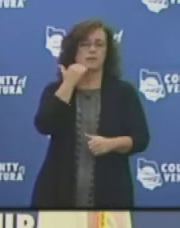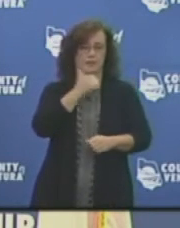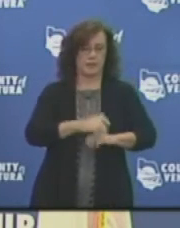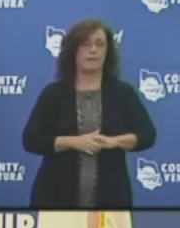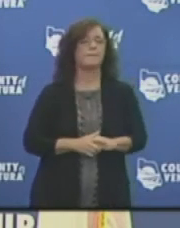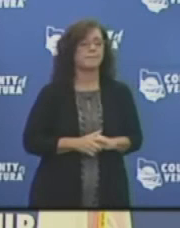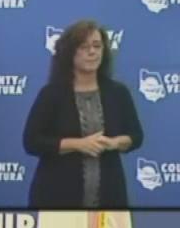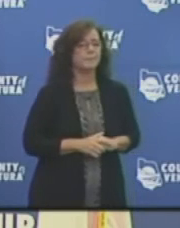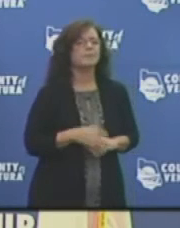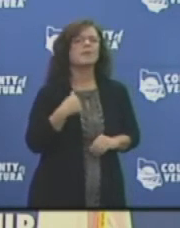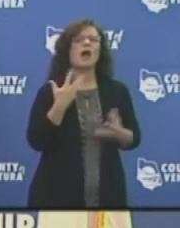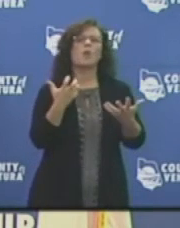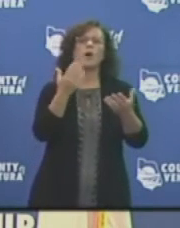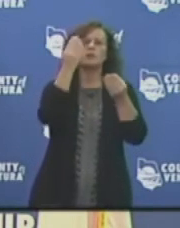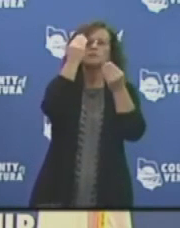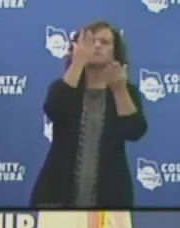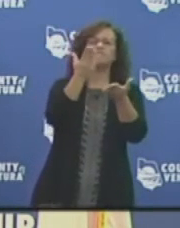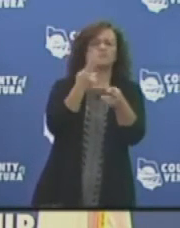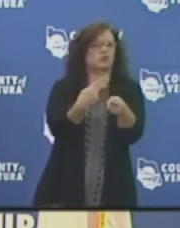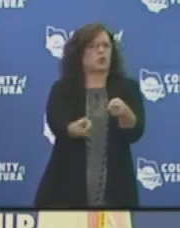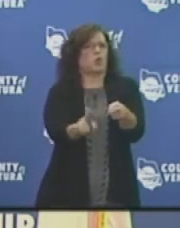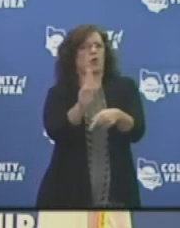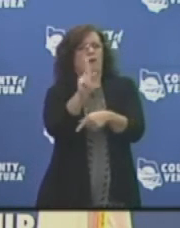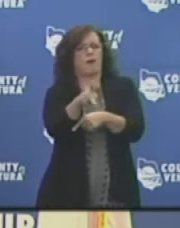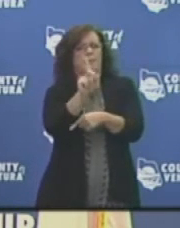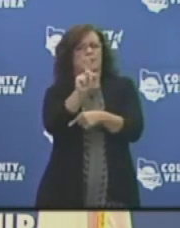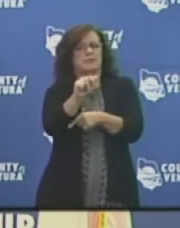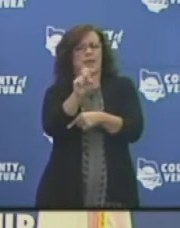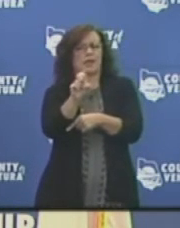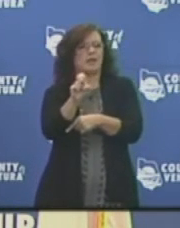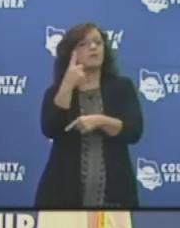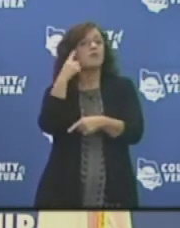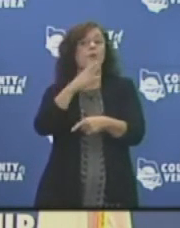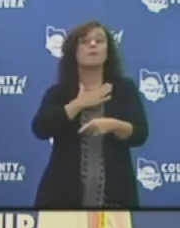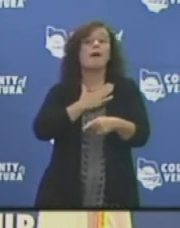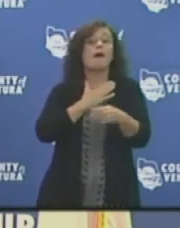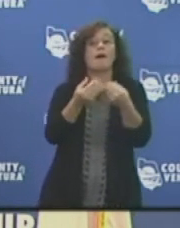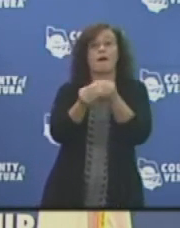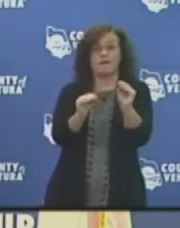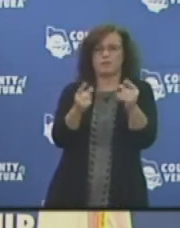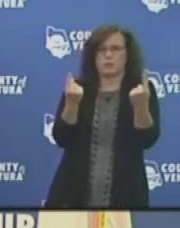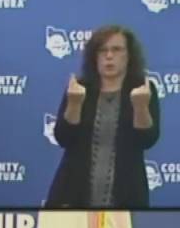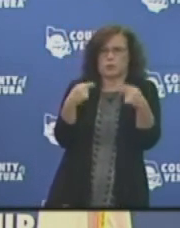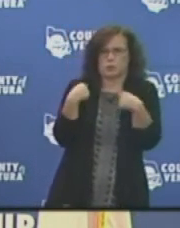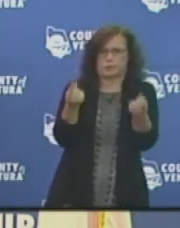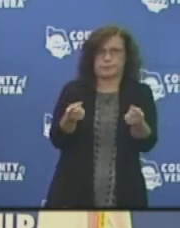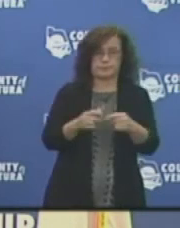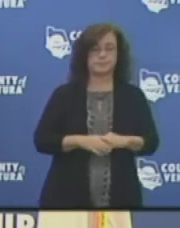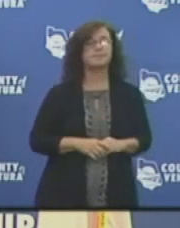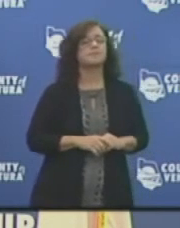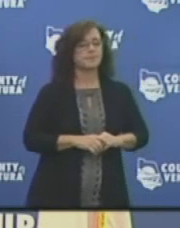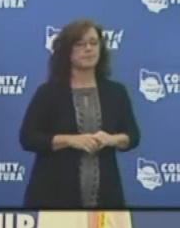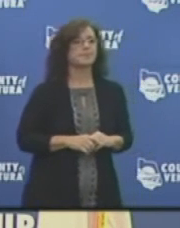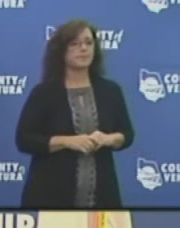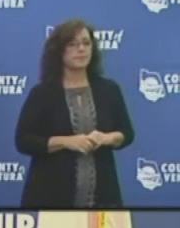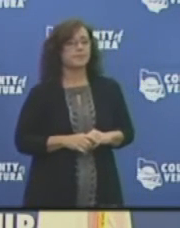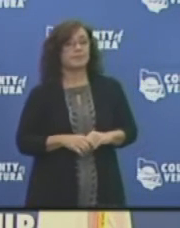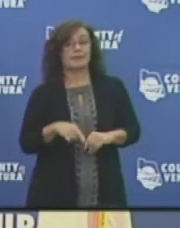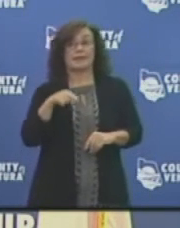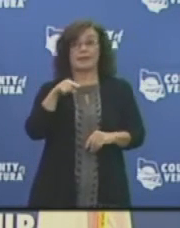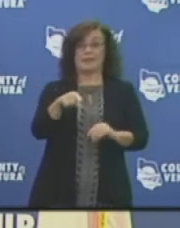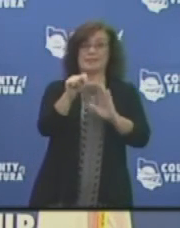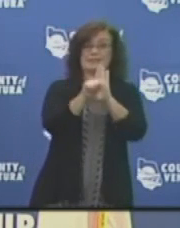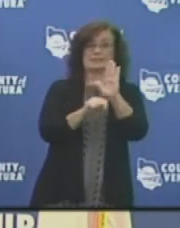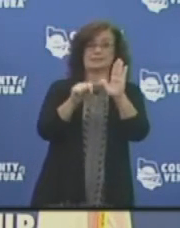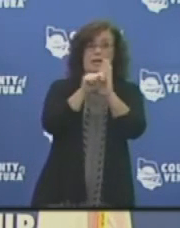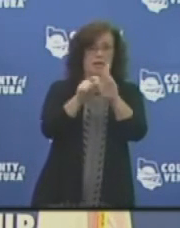update on some of the work my office is doing during this pandemic. This has been an incredibly difficult time for many